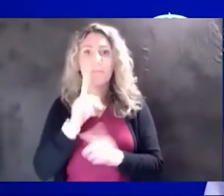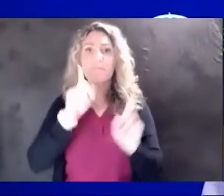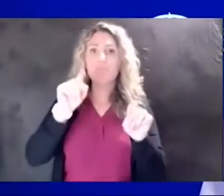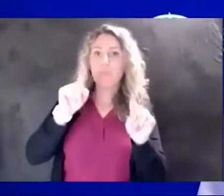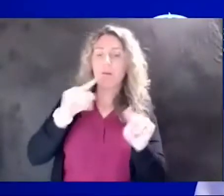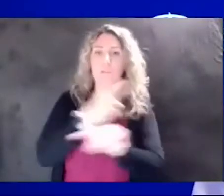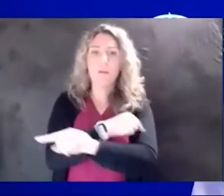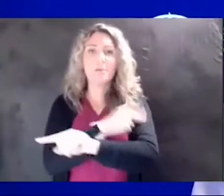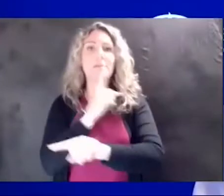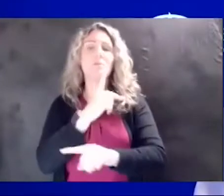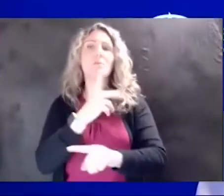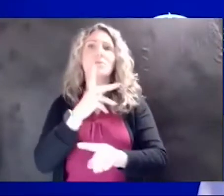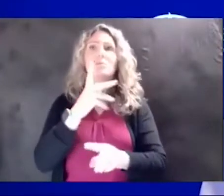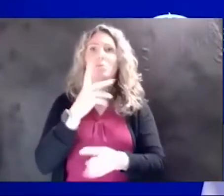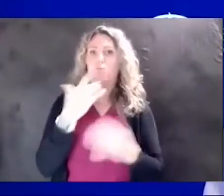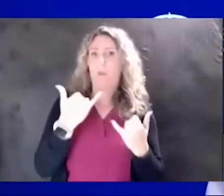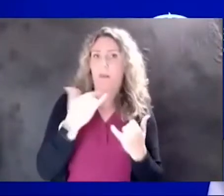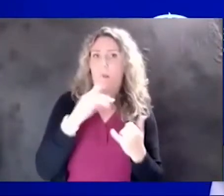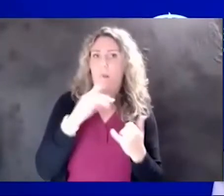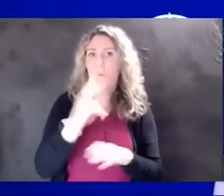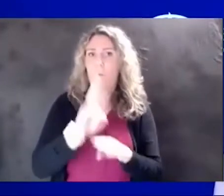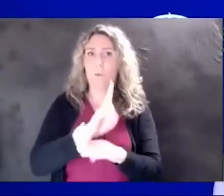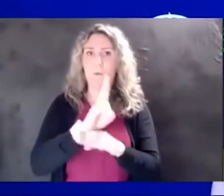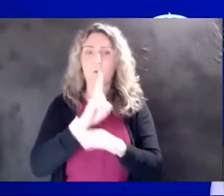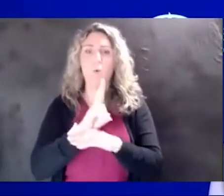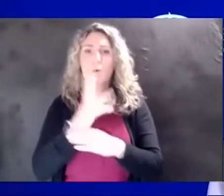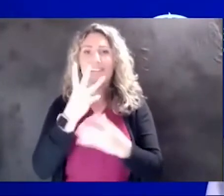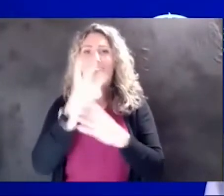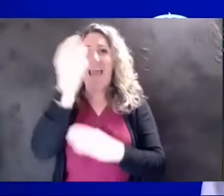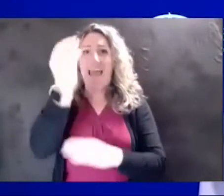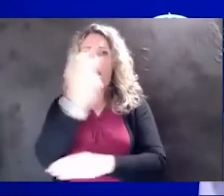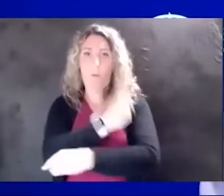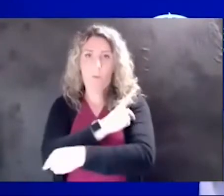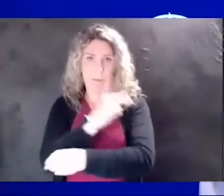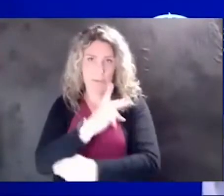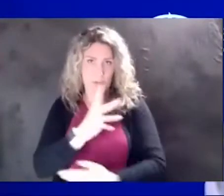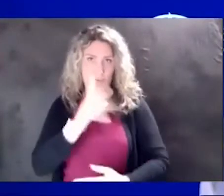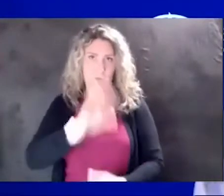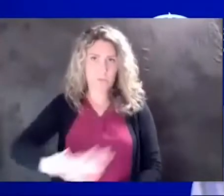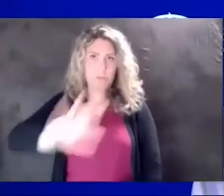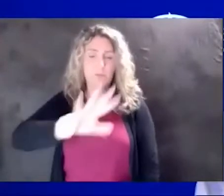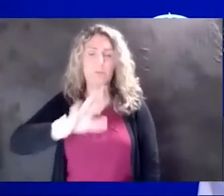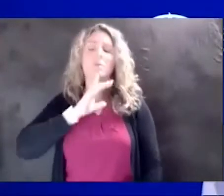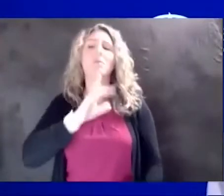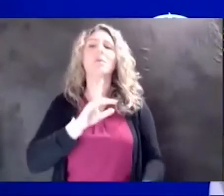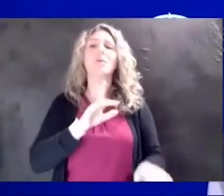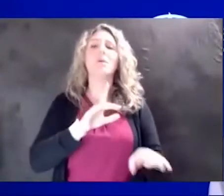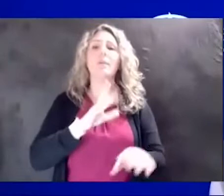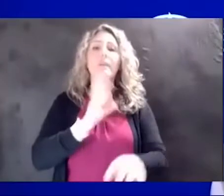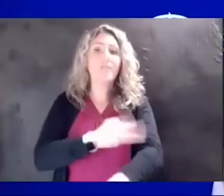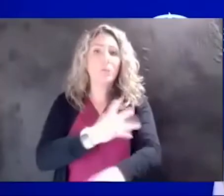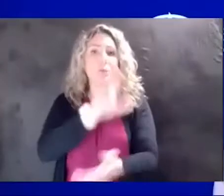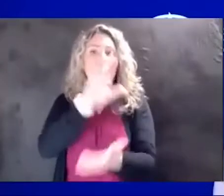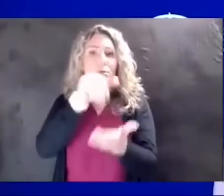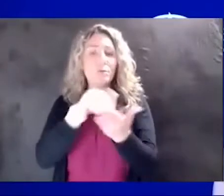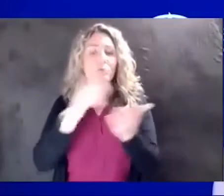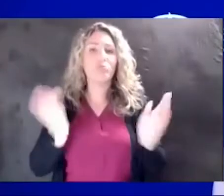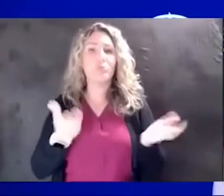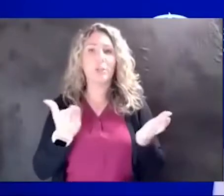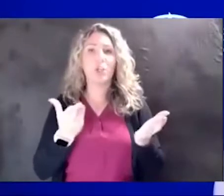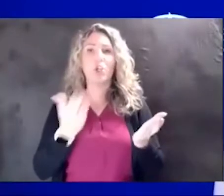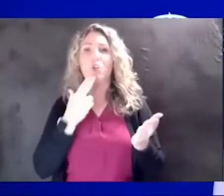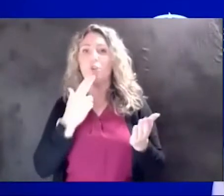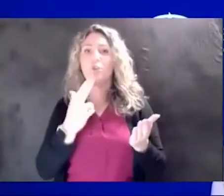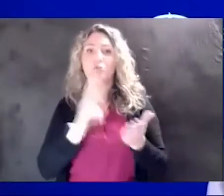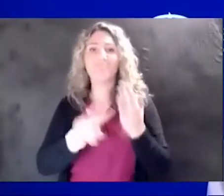it's only used in the outpatient setting. And we have our infusion center here at the University of Kansas